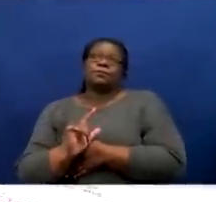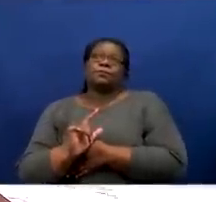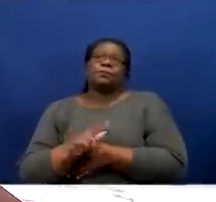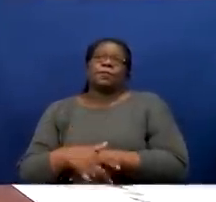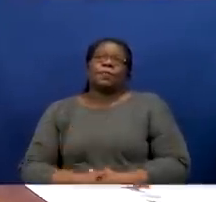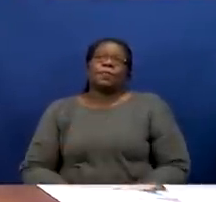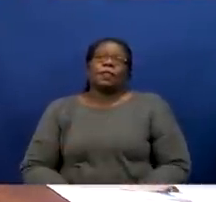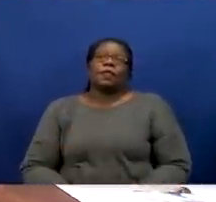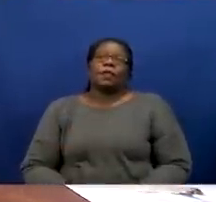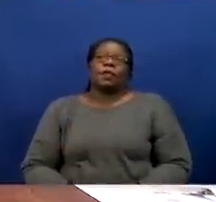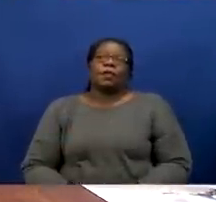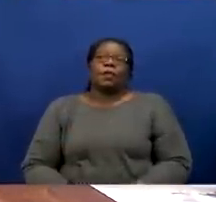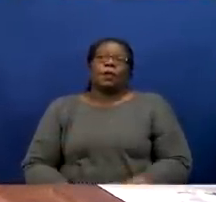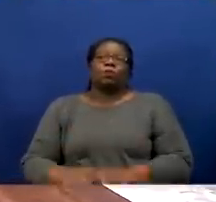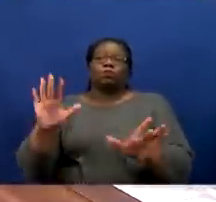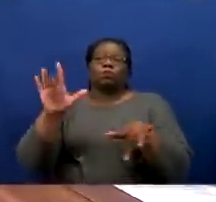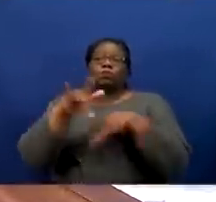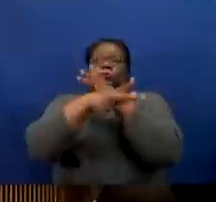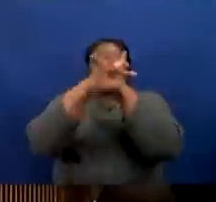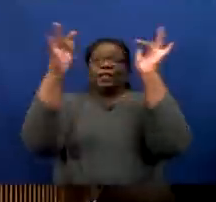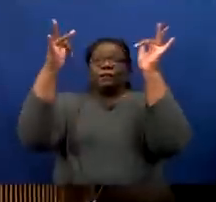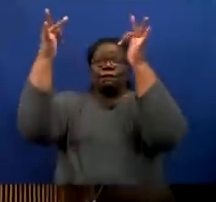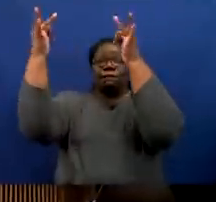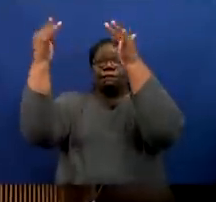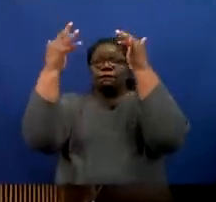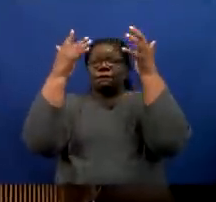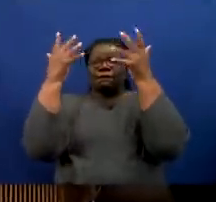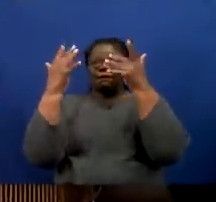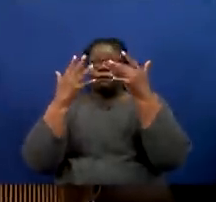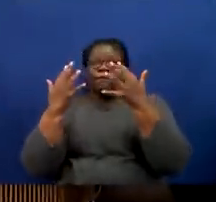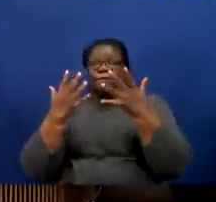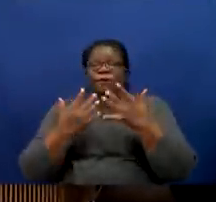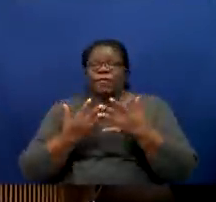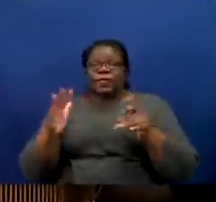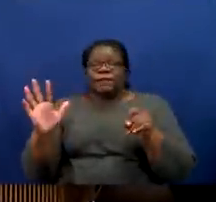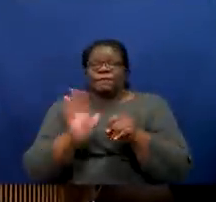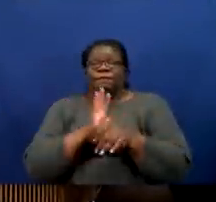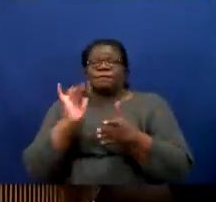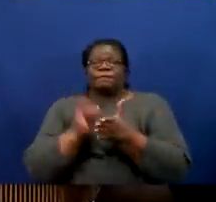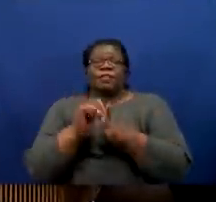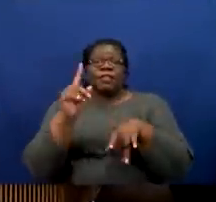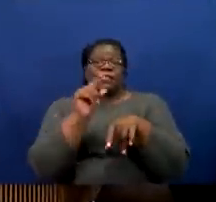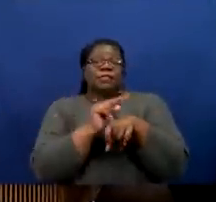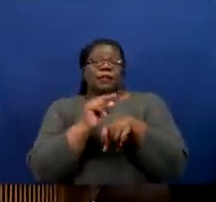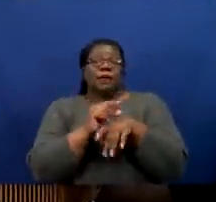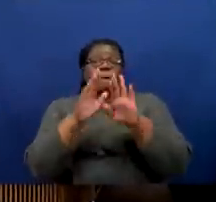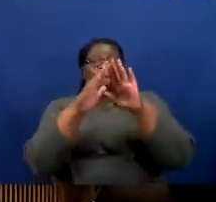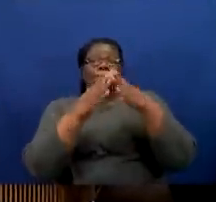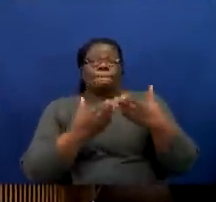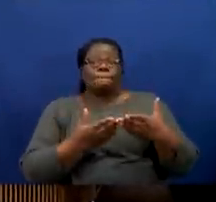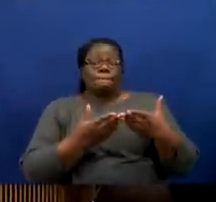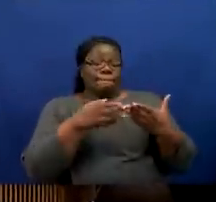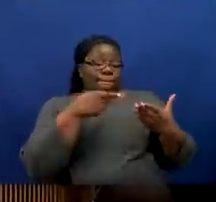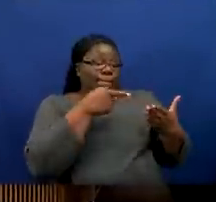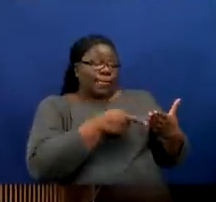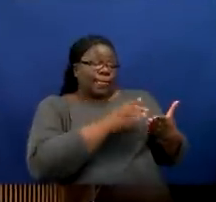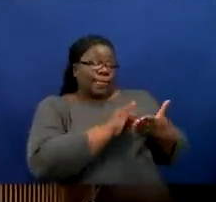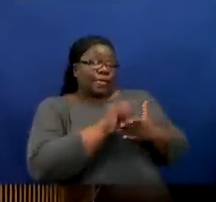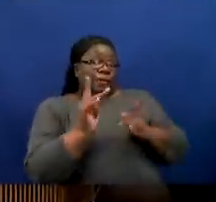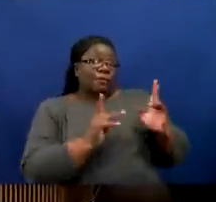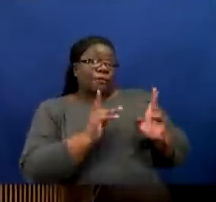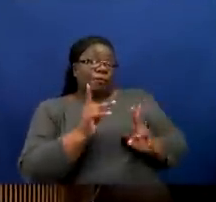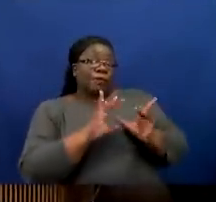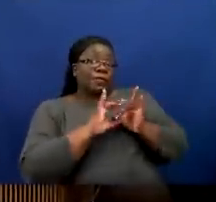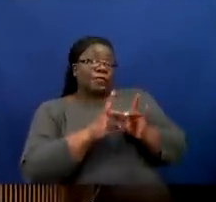Lord. And when the fire of God fell and the glory of God filled that house, the Bible says the people of